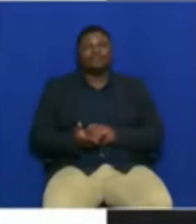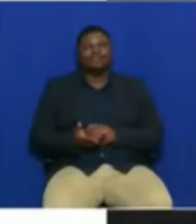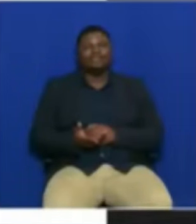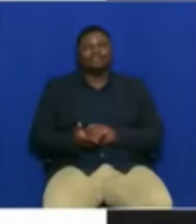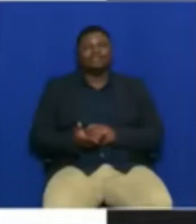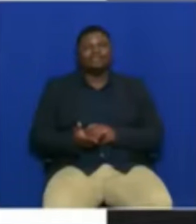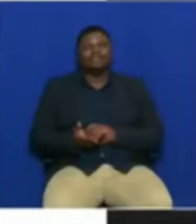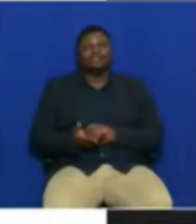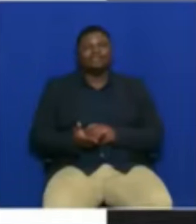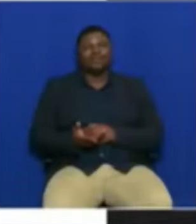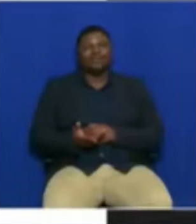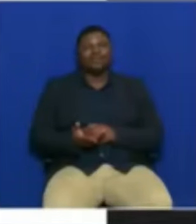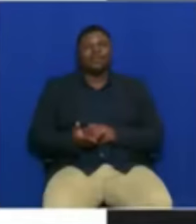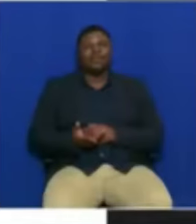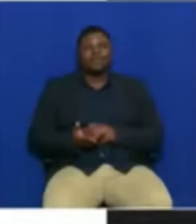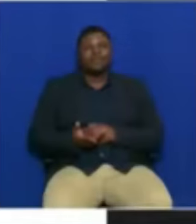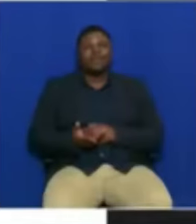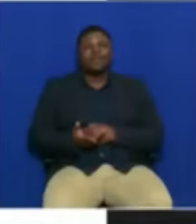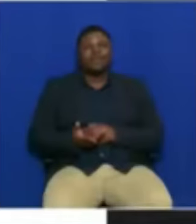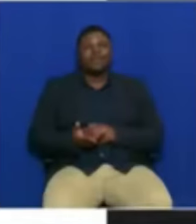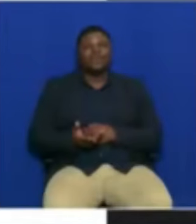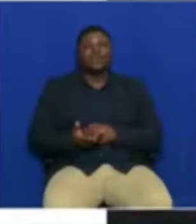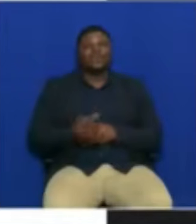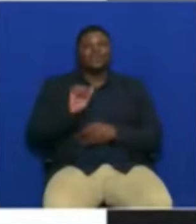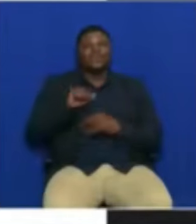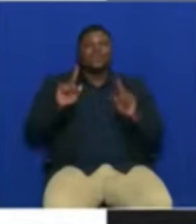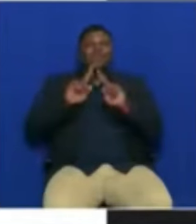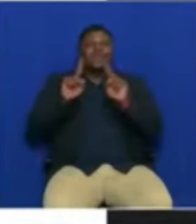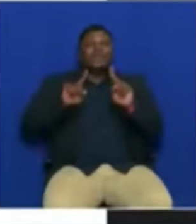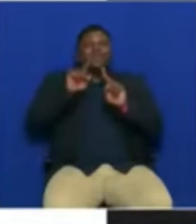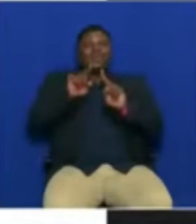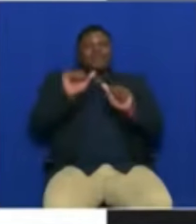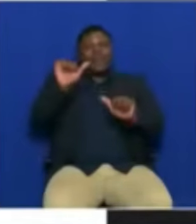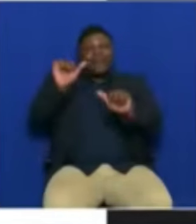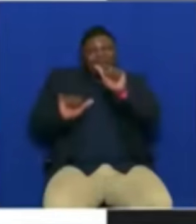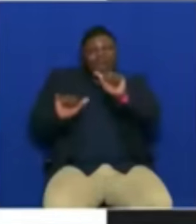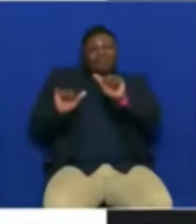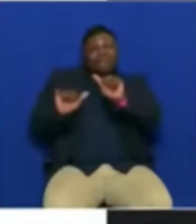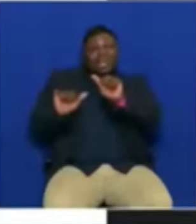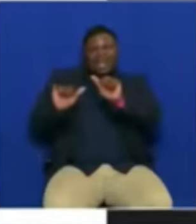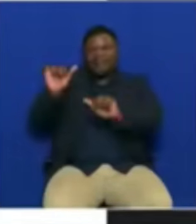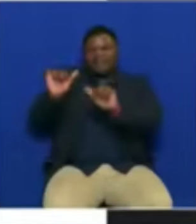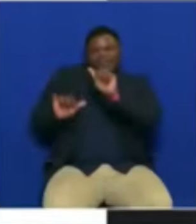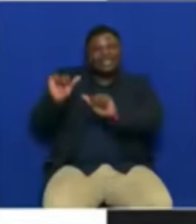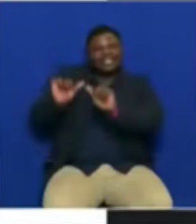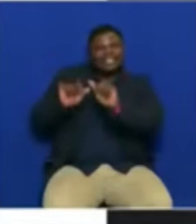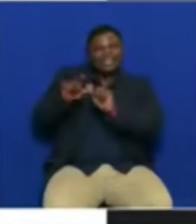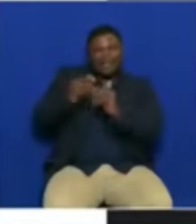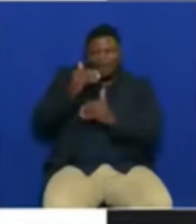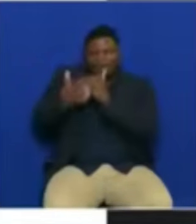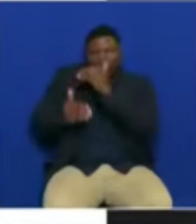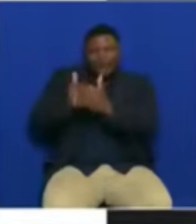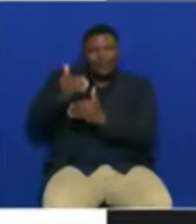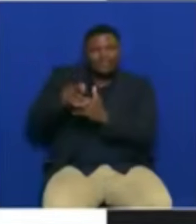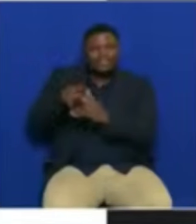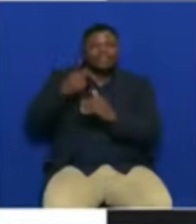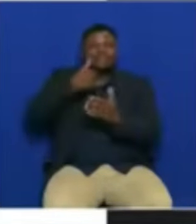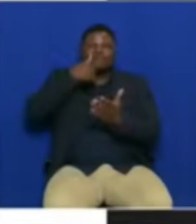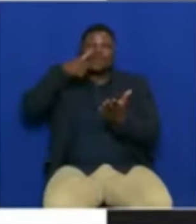manipulating of the vetting process or the application and the letter that is there,